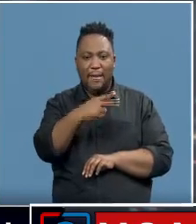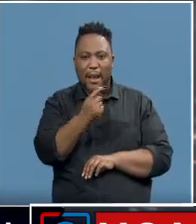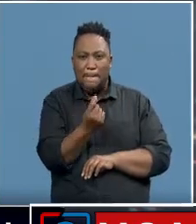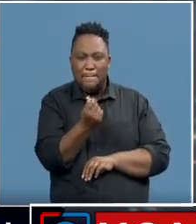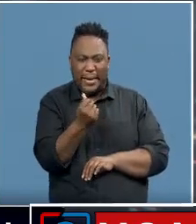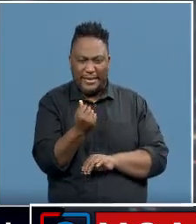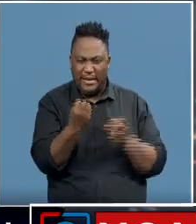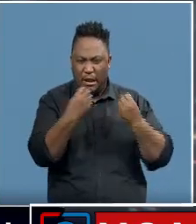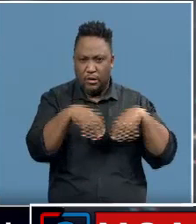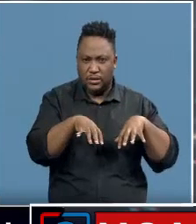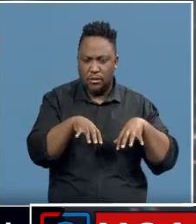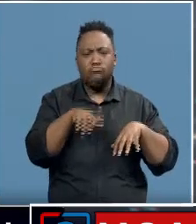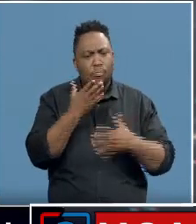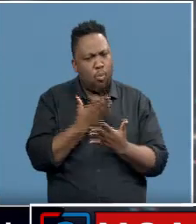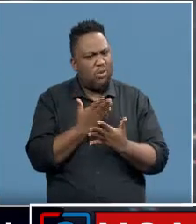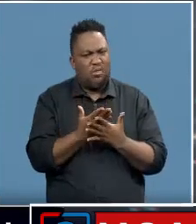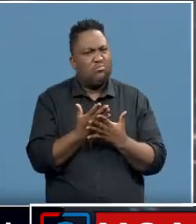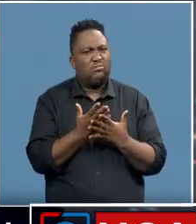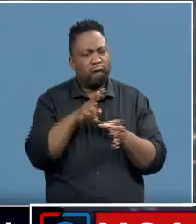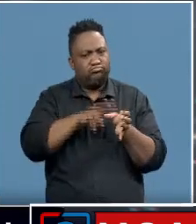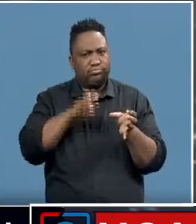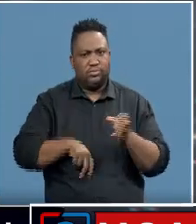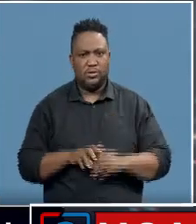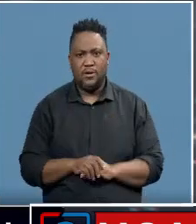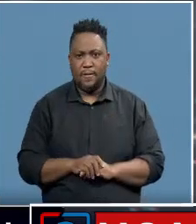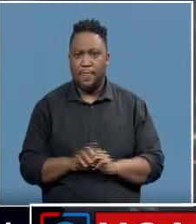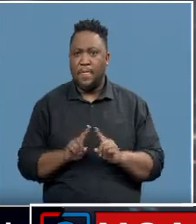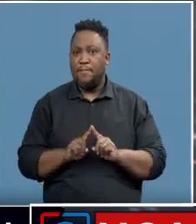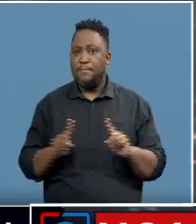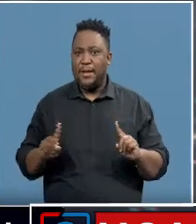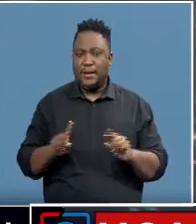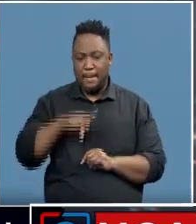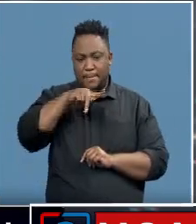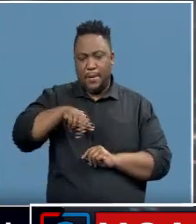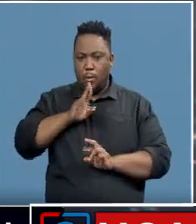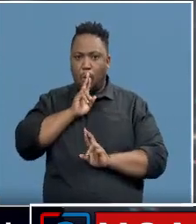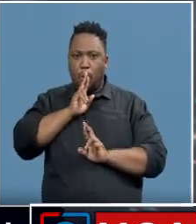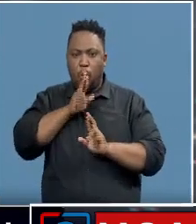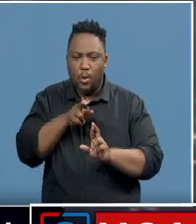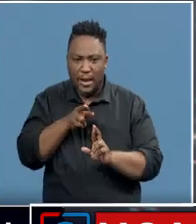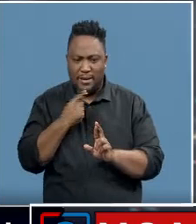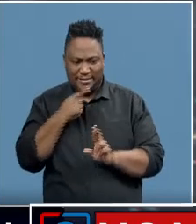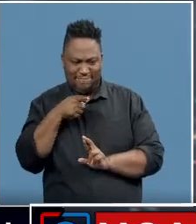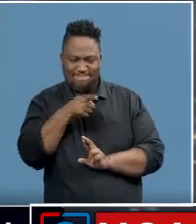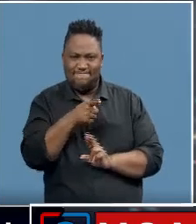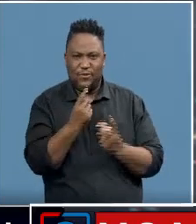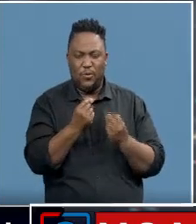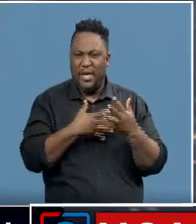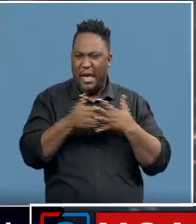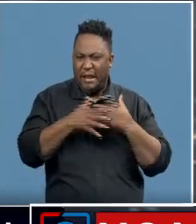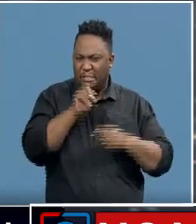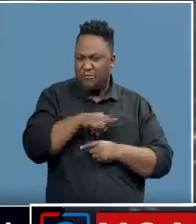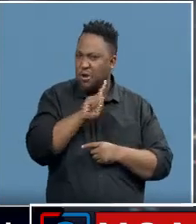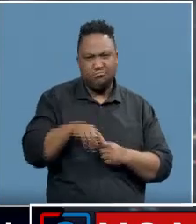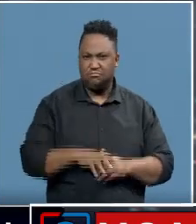Palapala scandal. Ramaphosa has been cleared of any wrongdoing in a preliminary report by the acting public protector.